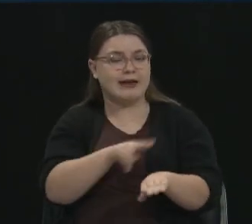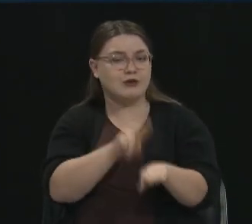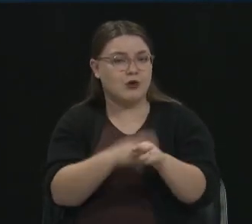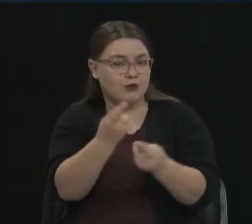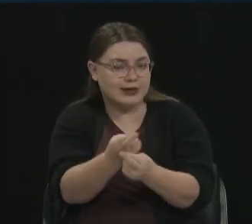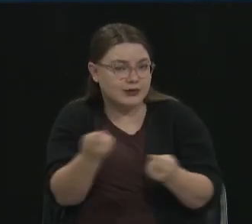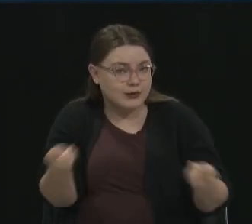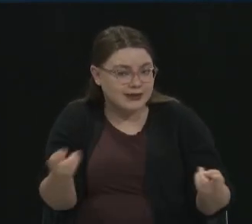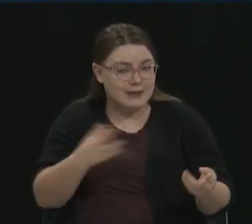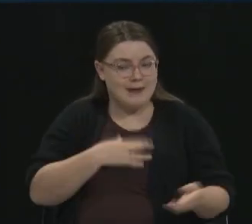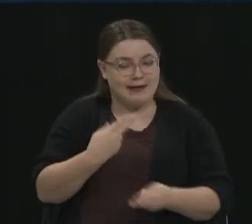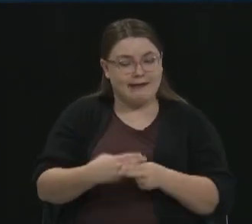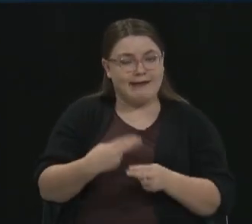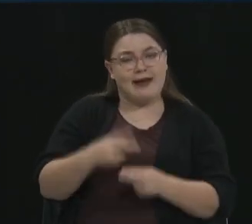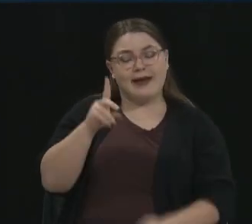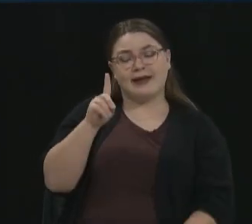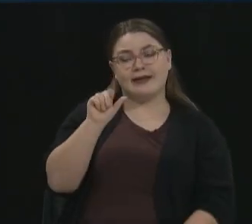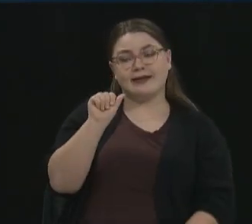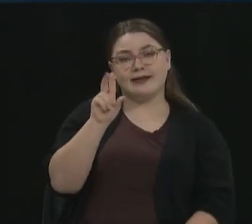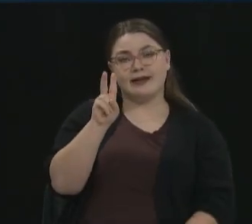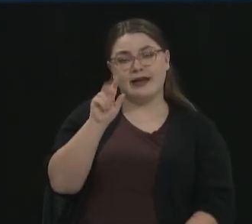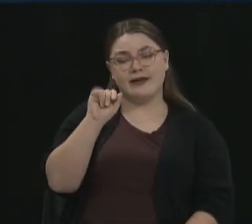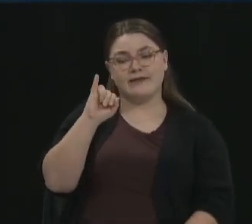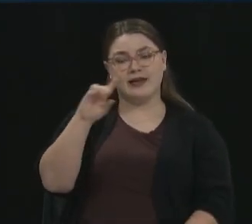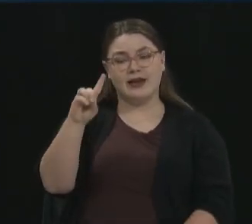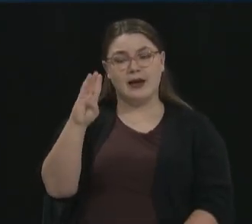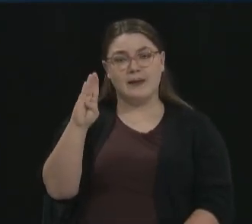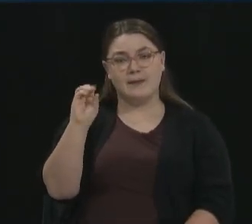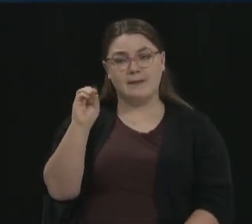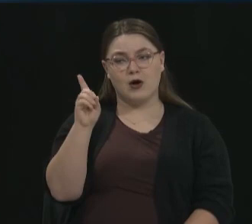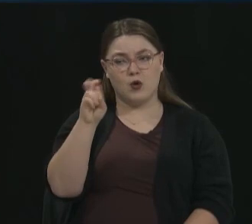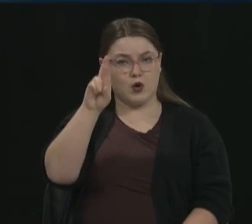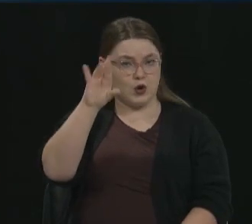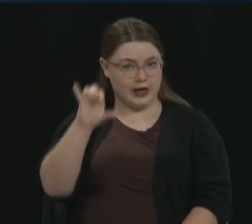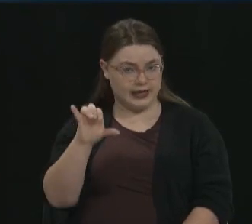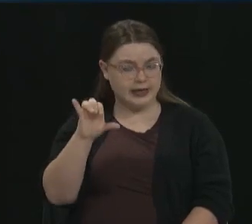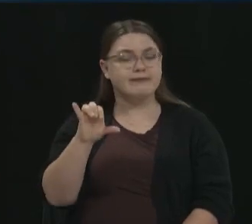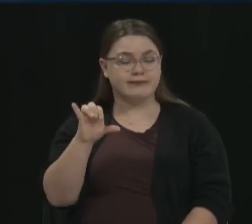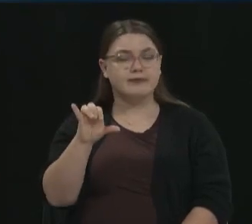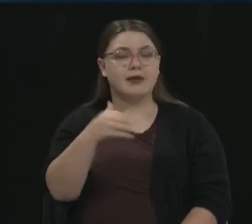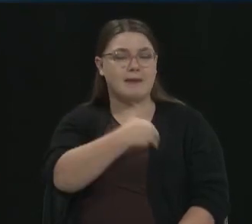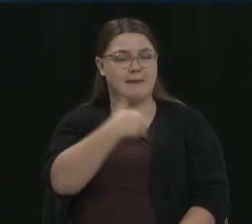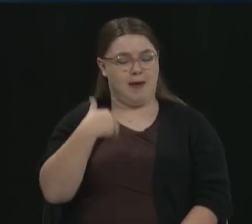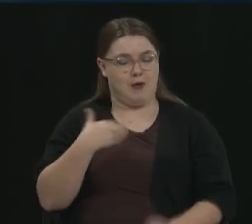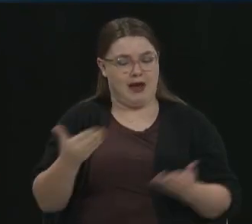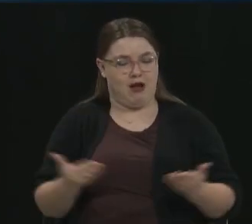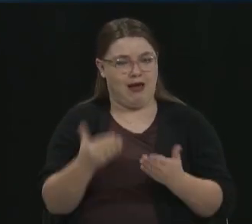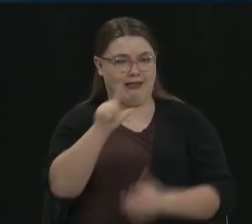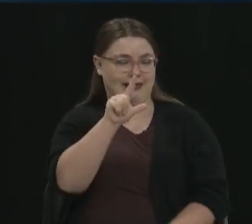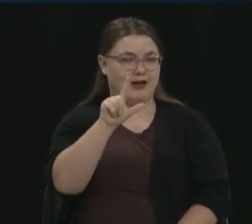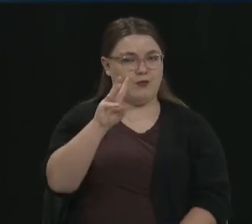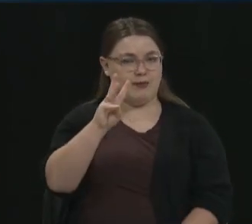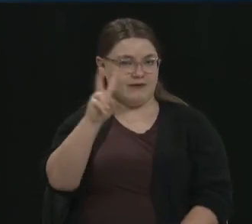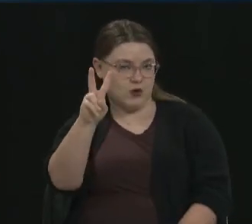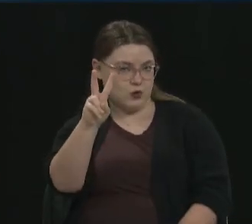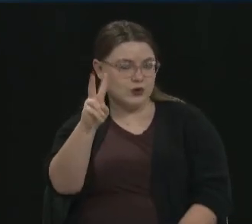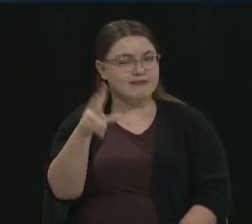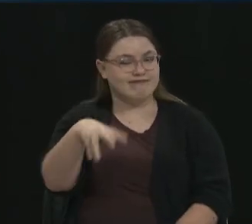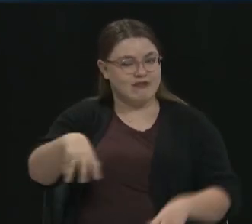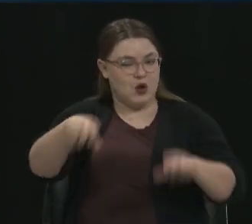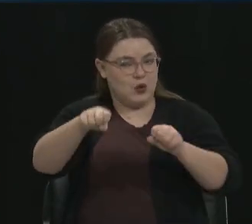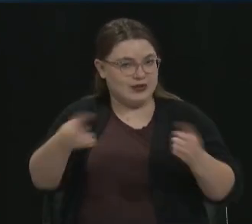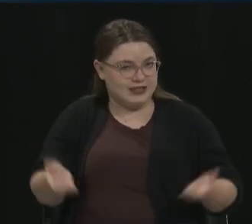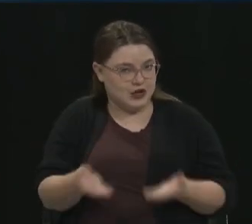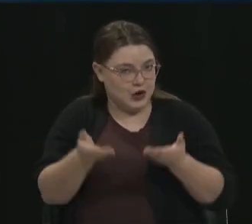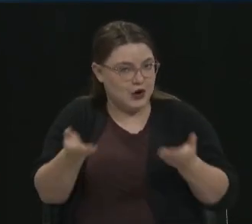name is David Bodary. I'm a member of the League of Women Voters and your host as we discuss tonight's topic, which I think is really important, the impact